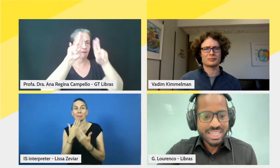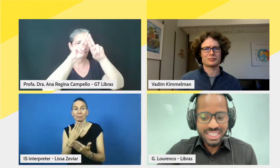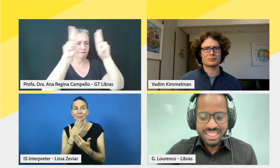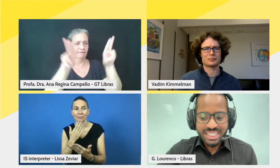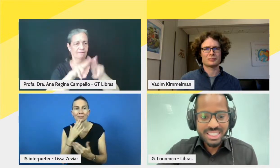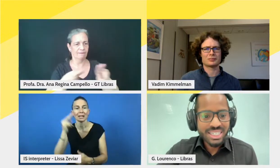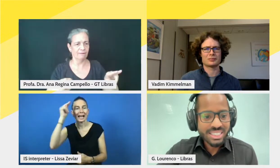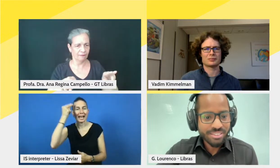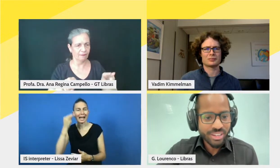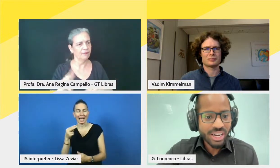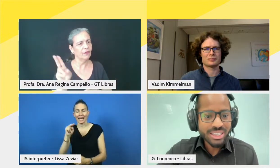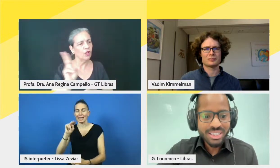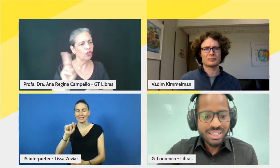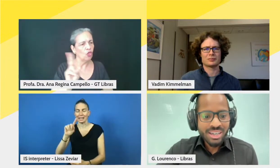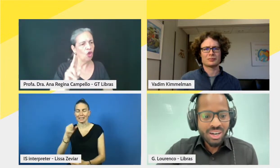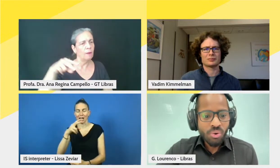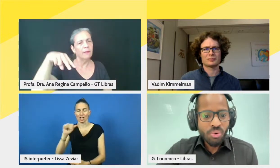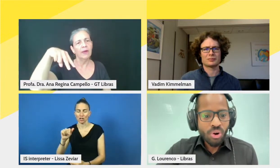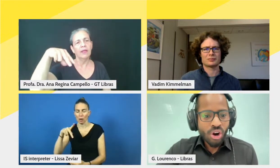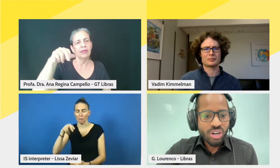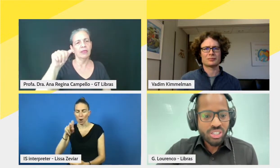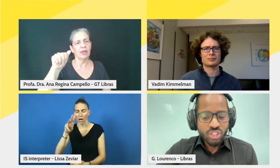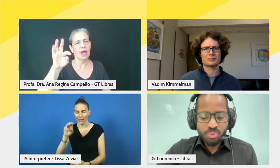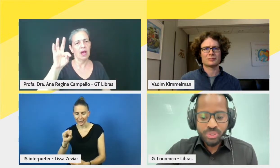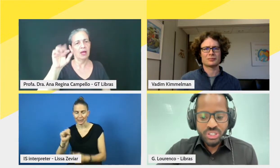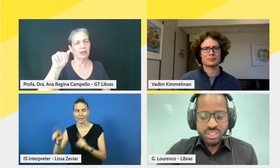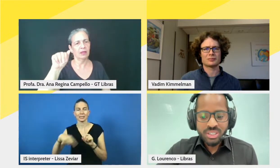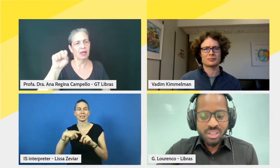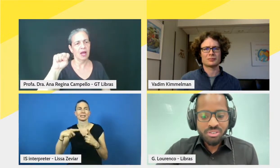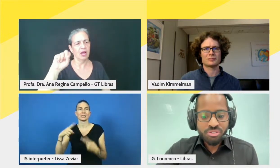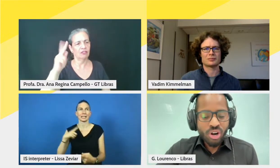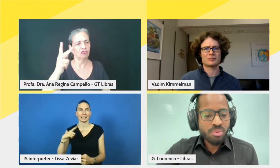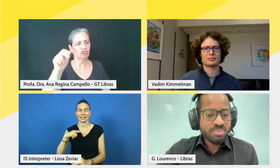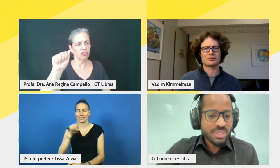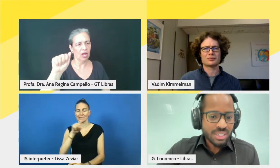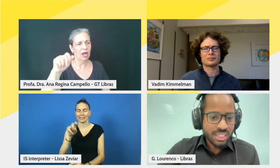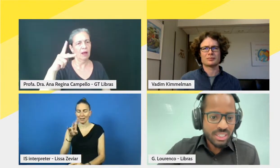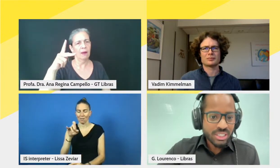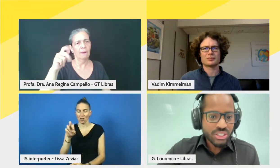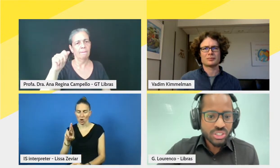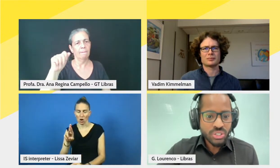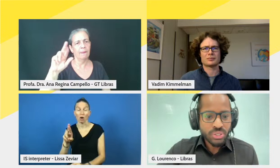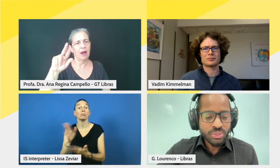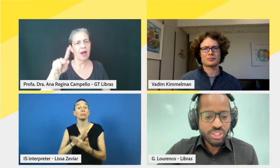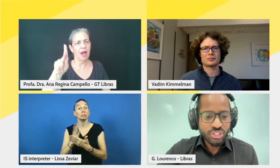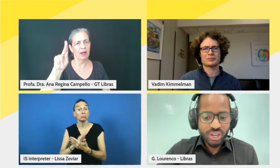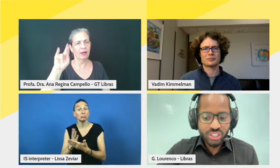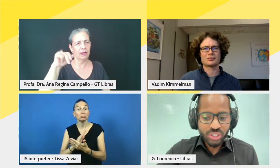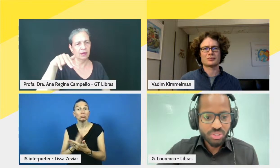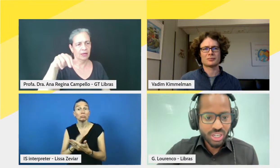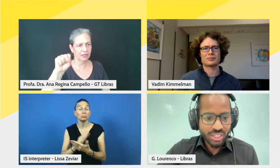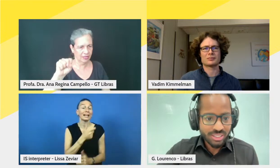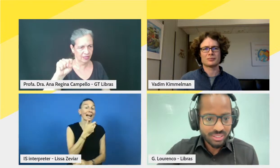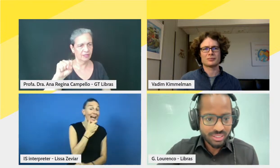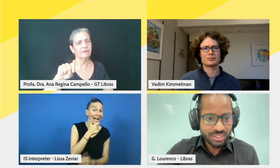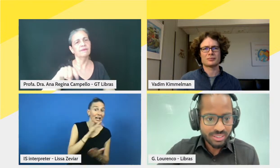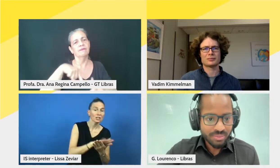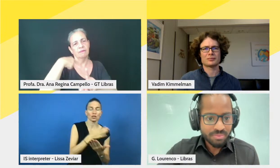and Lisa Zeviat, who are interpreting from English to International